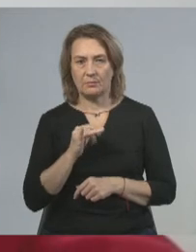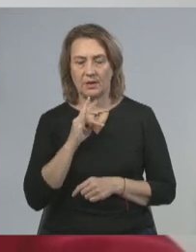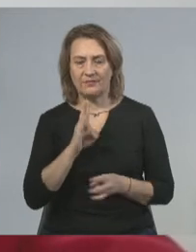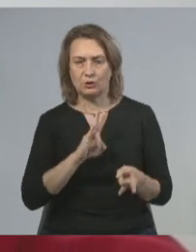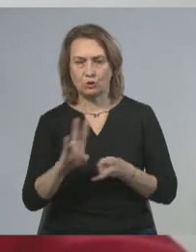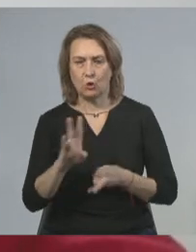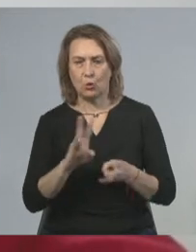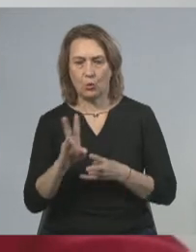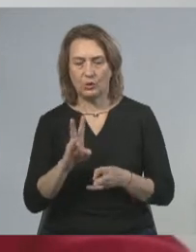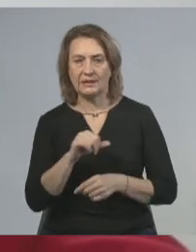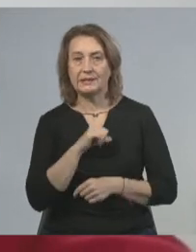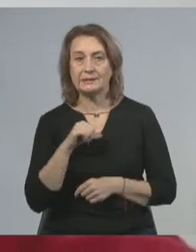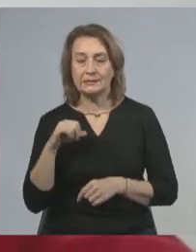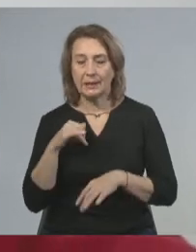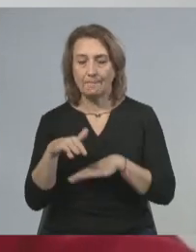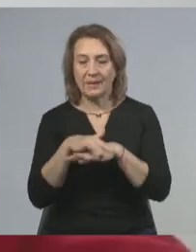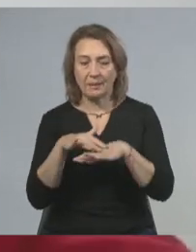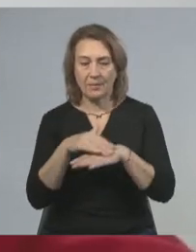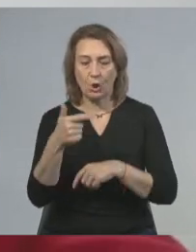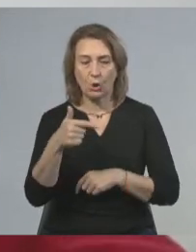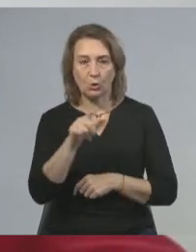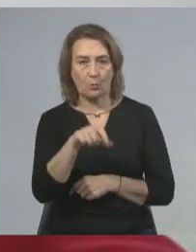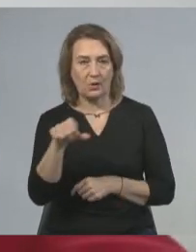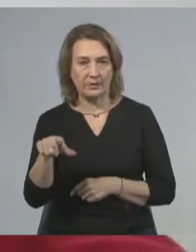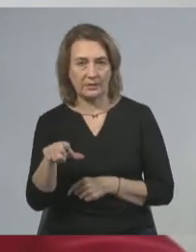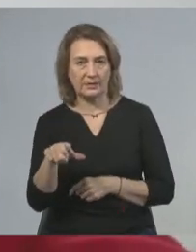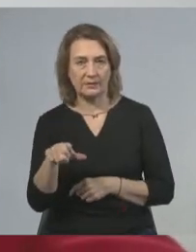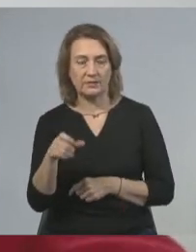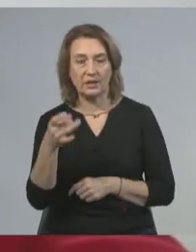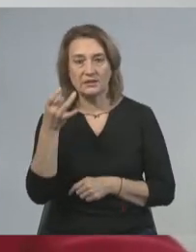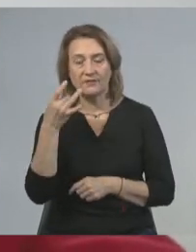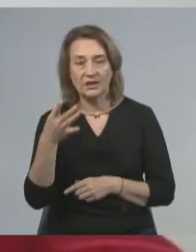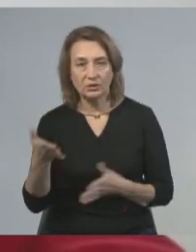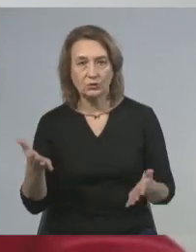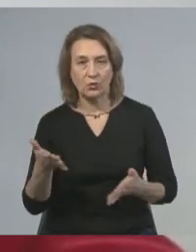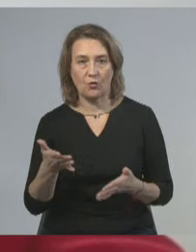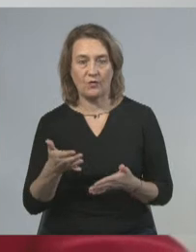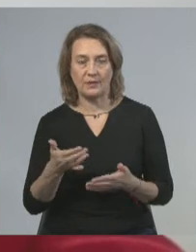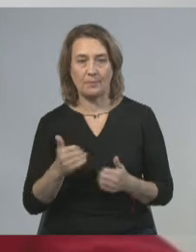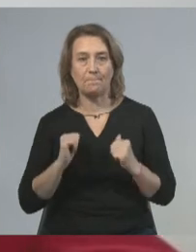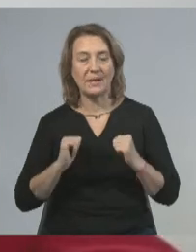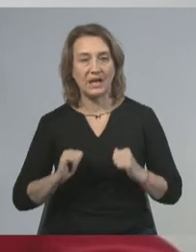it can also hurt you know the citizens of communities